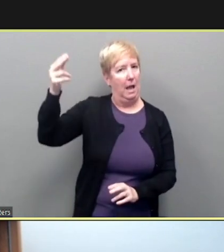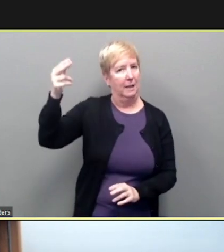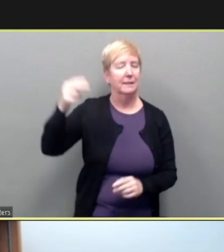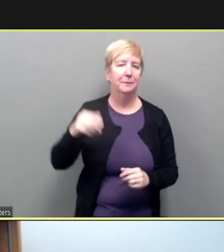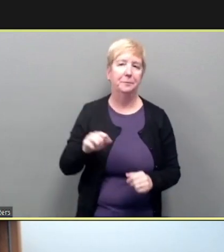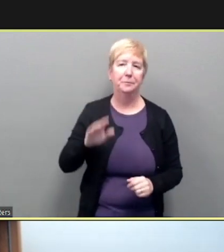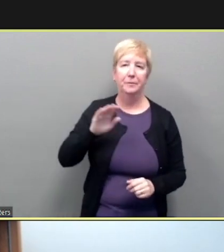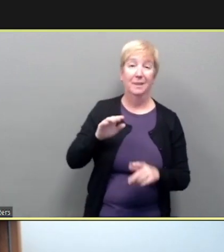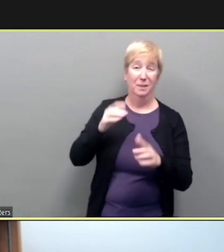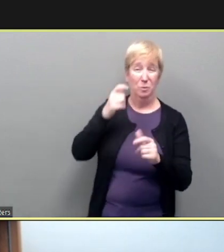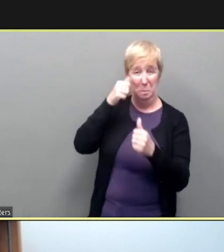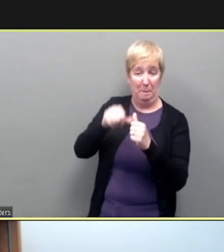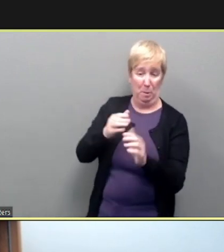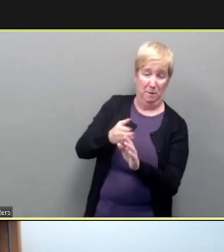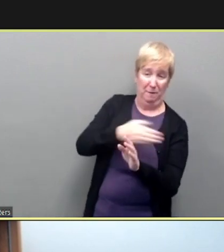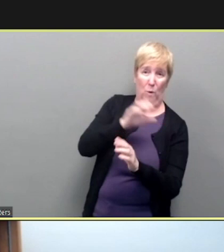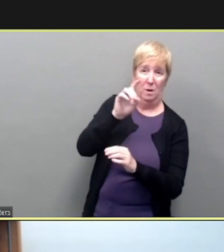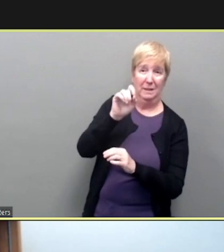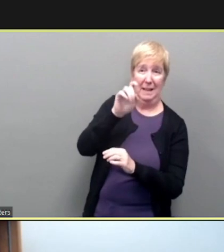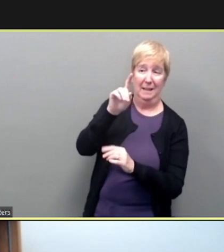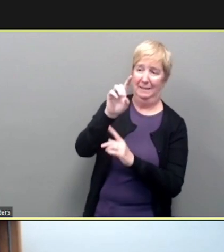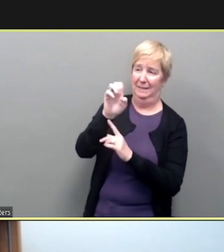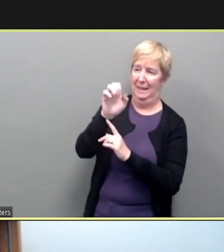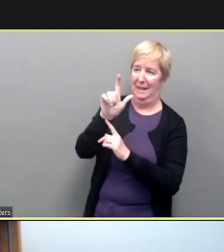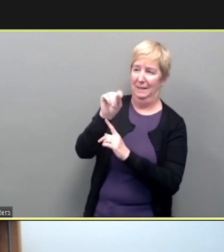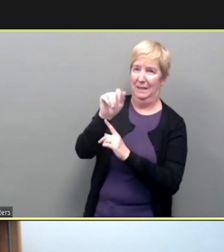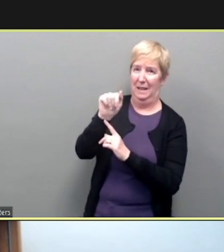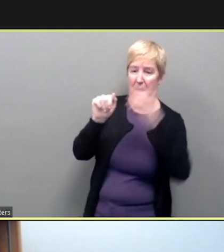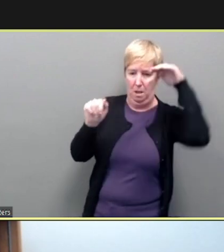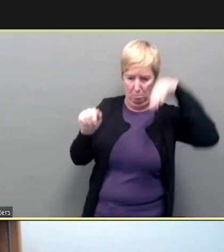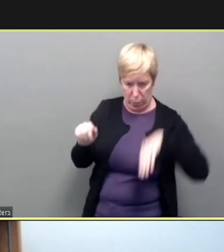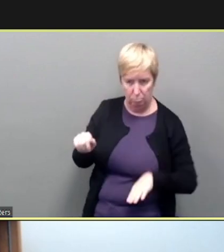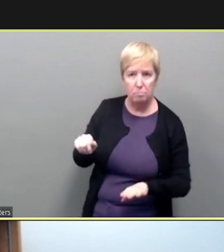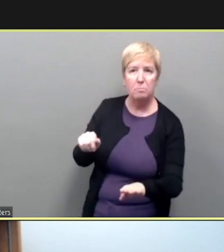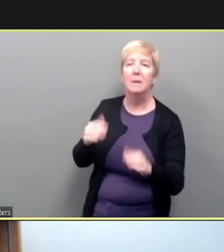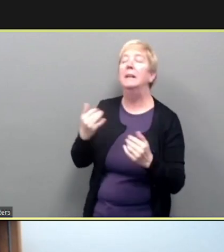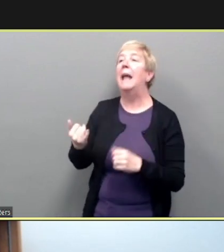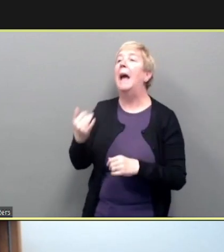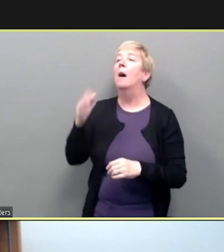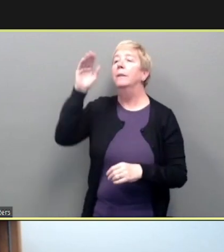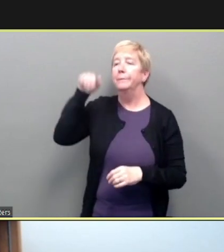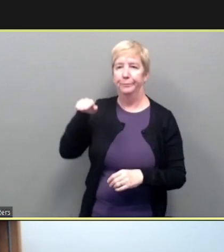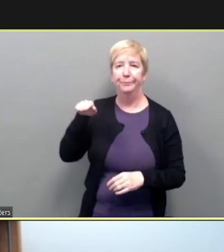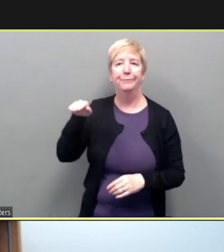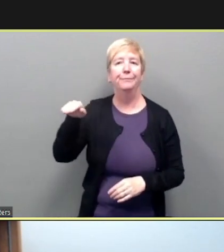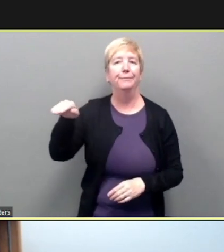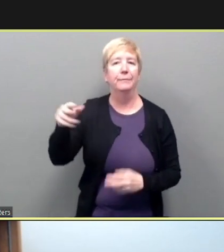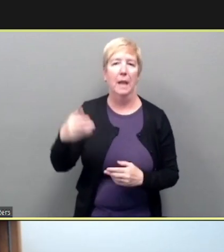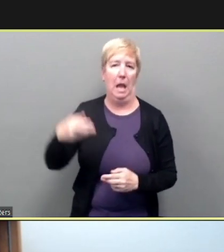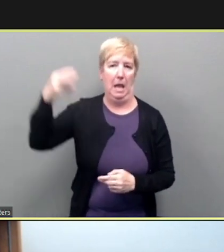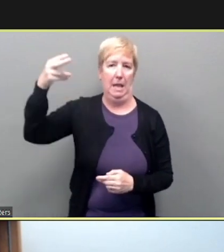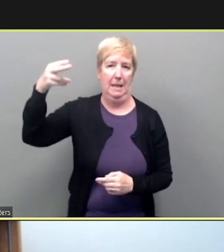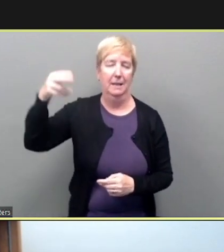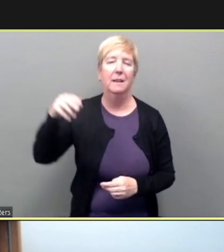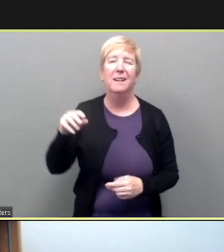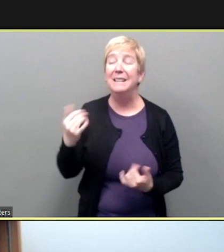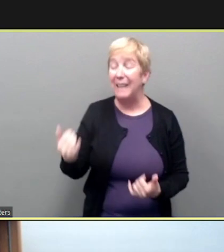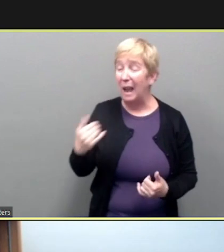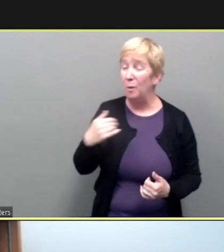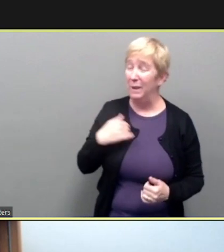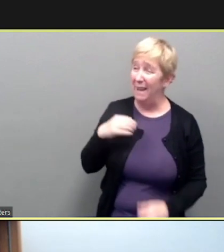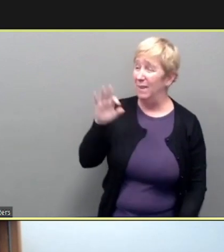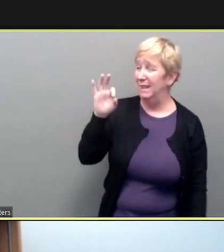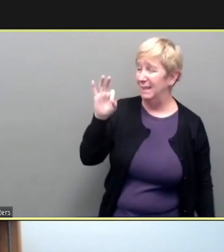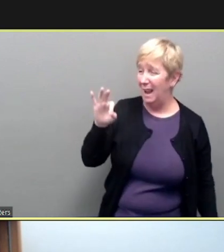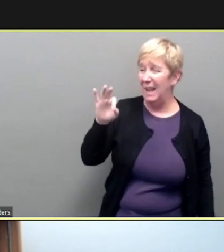red line out, you'll understand what I'm talking about. Unfortunately, we've seen a